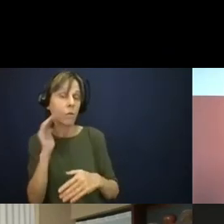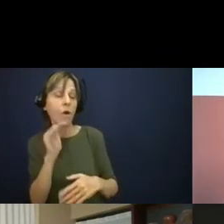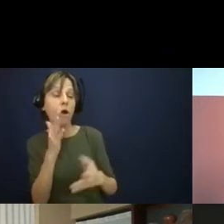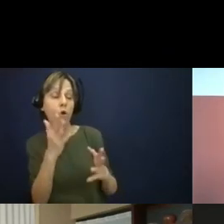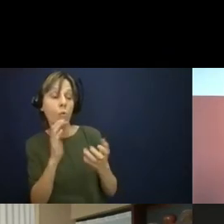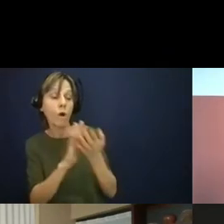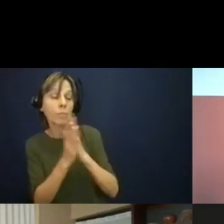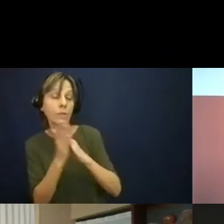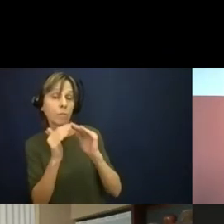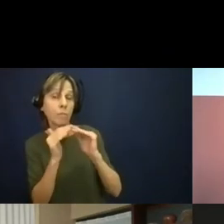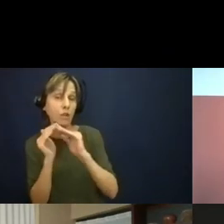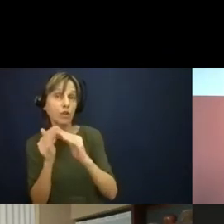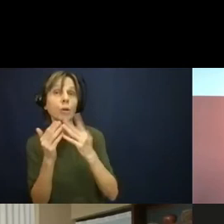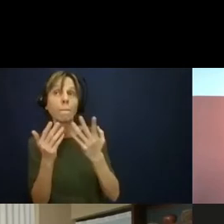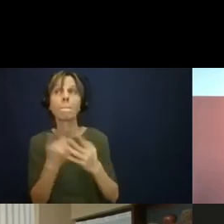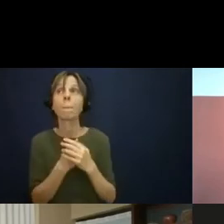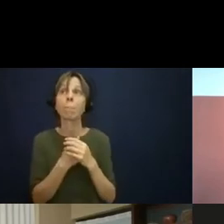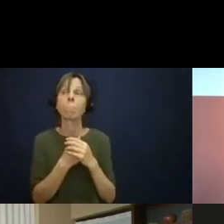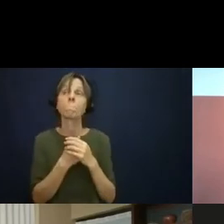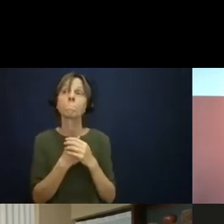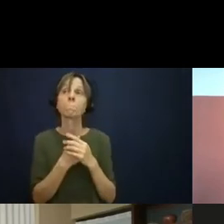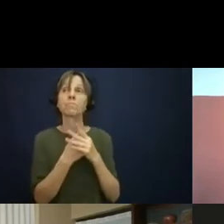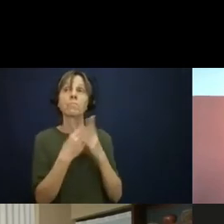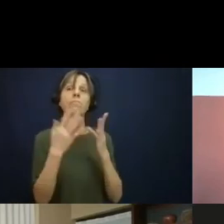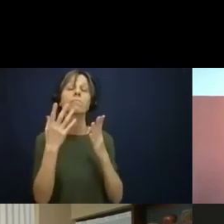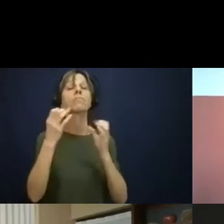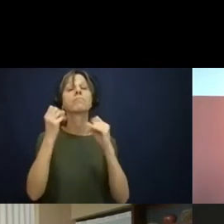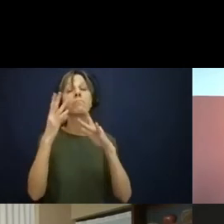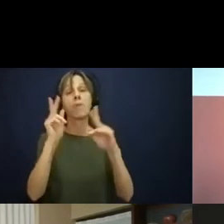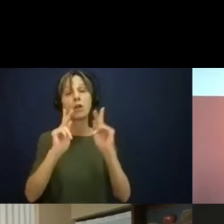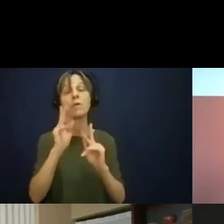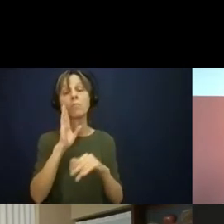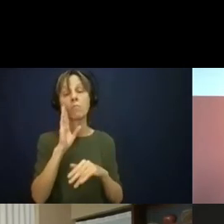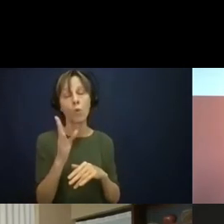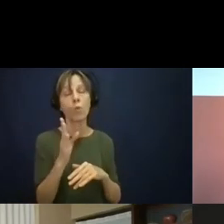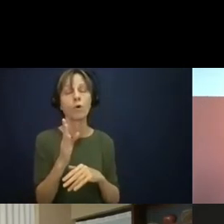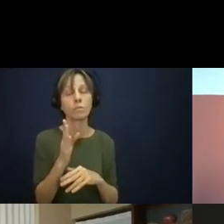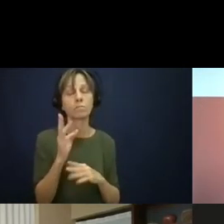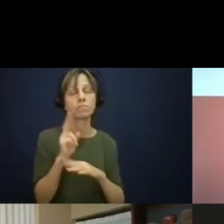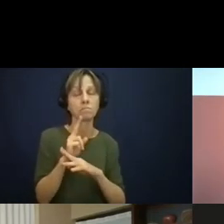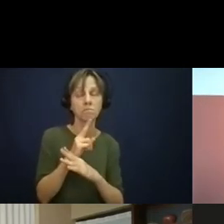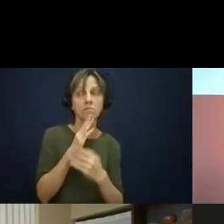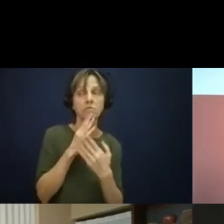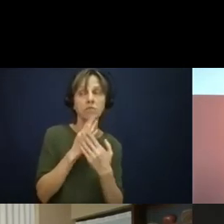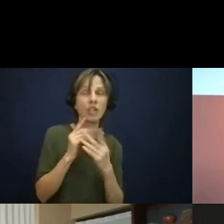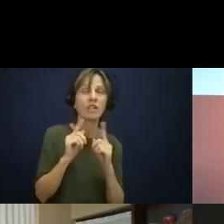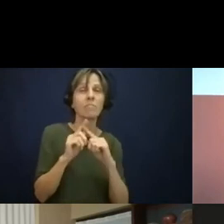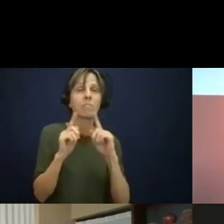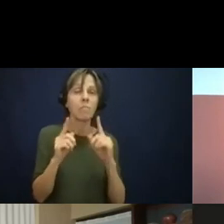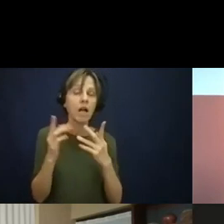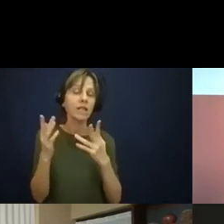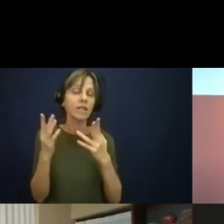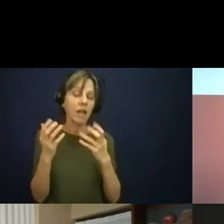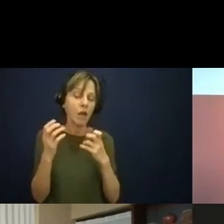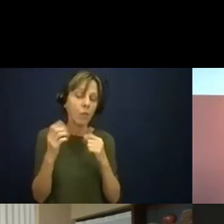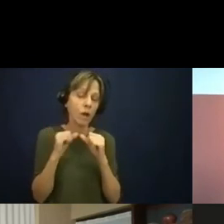And a lot of people would take it and be good at it, but they want to hold on to their income,